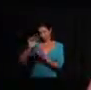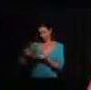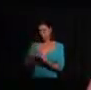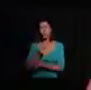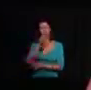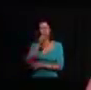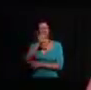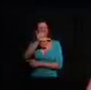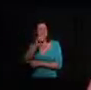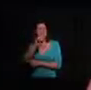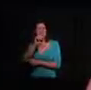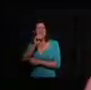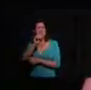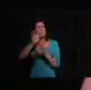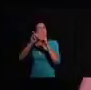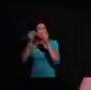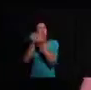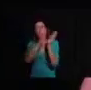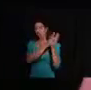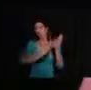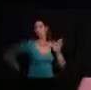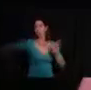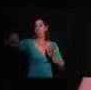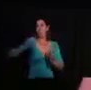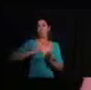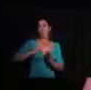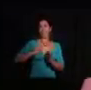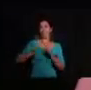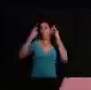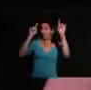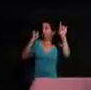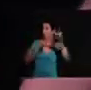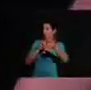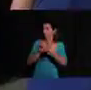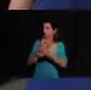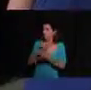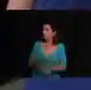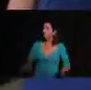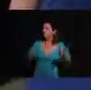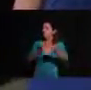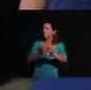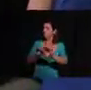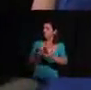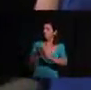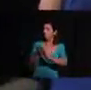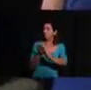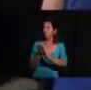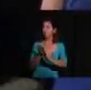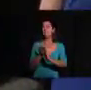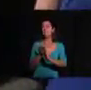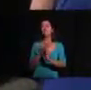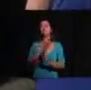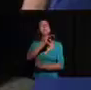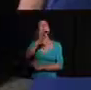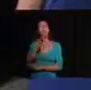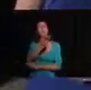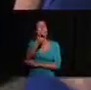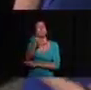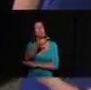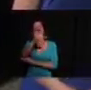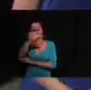charitable organizations in Canada have met that achievement. Well, Make a Change Canada is truly living up to its